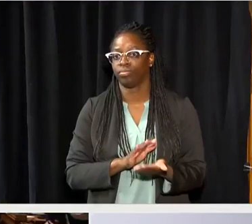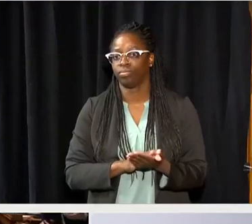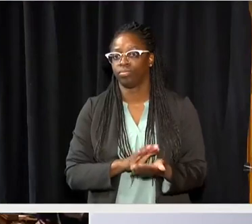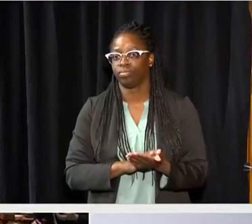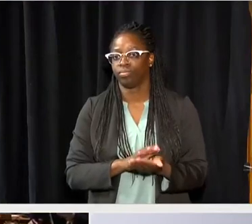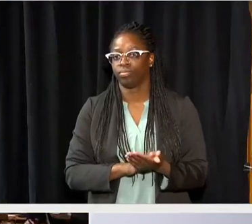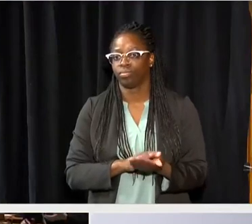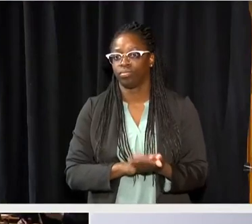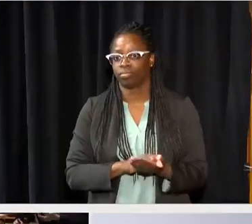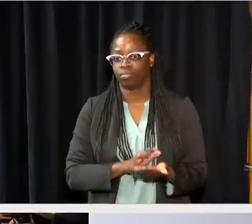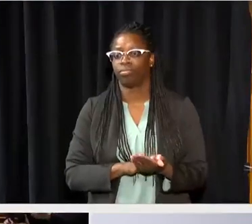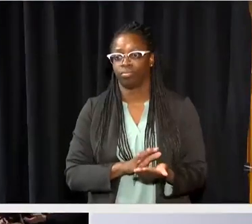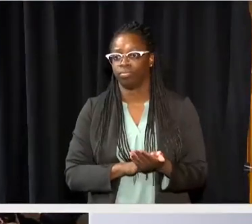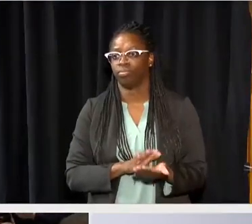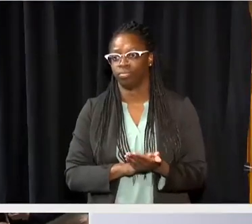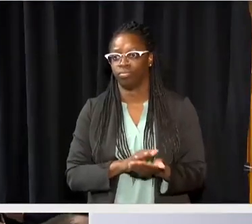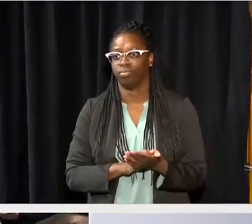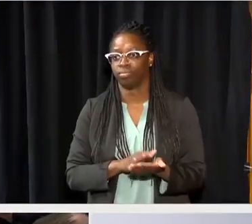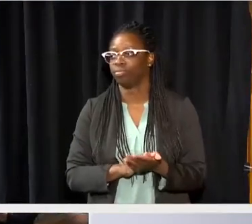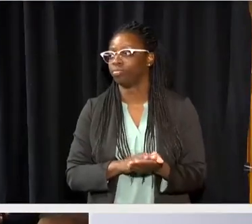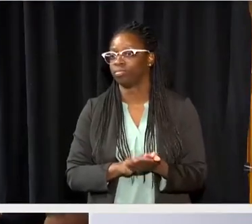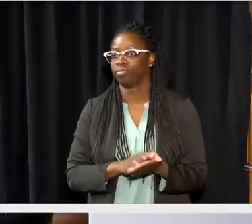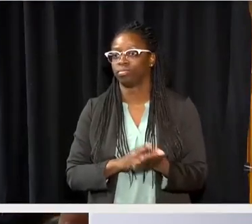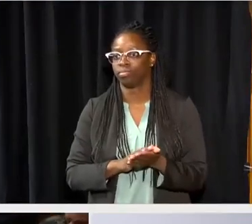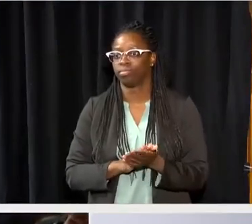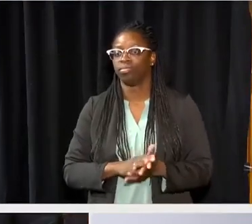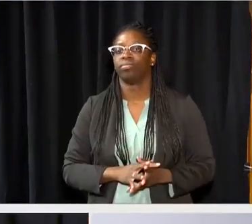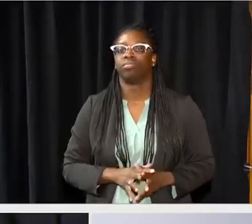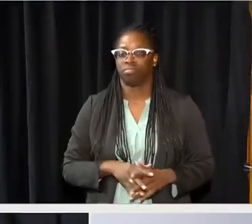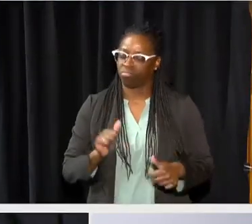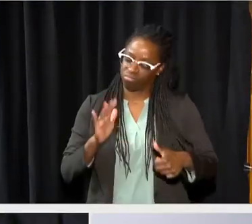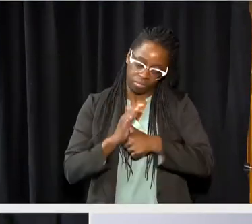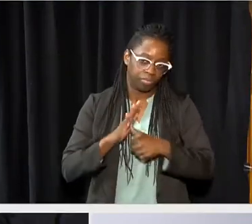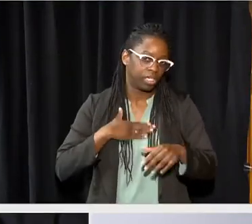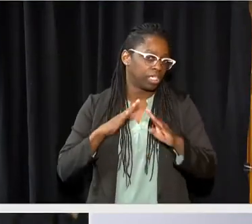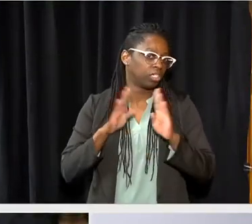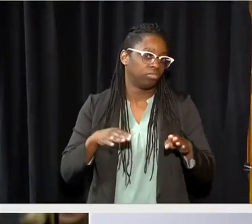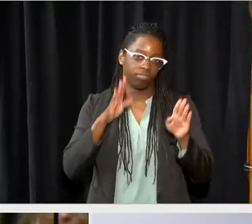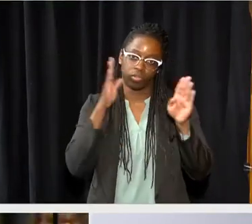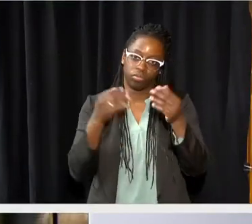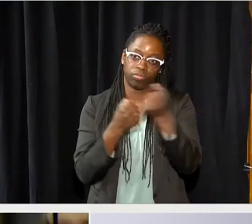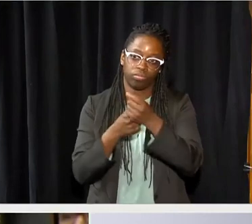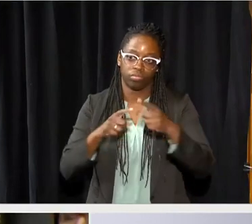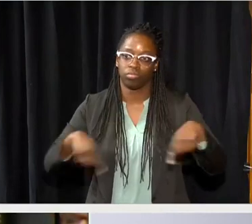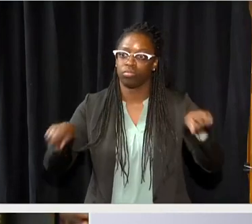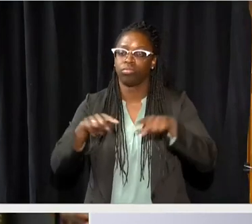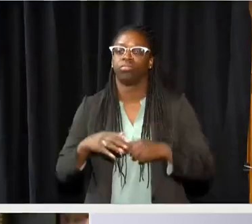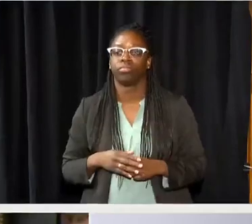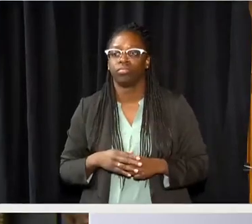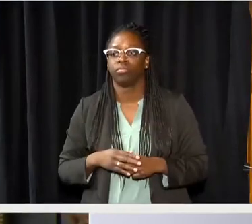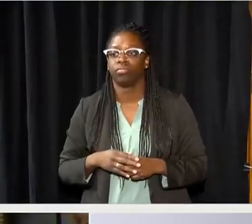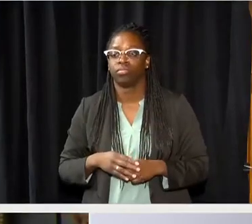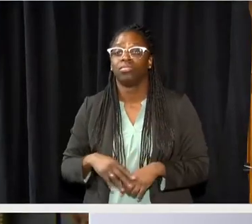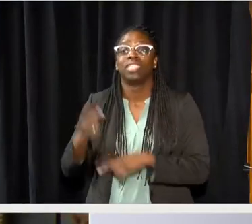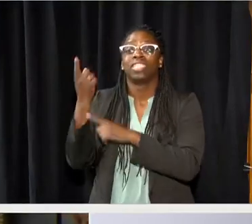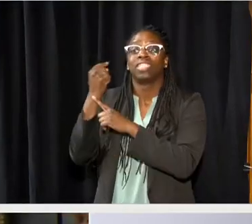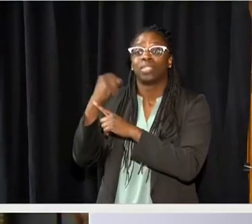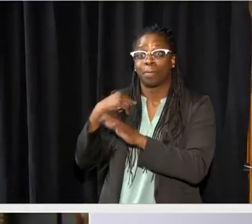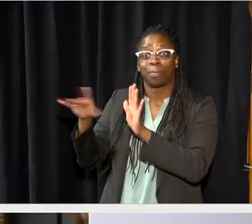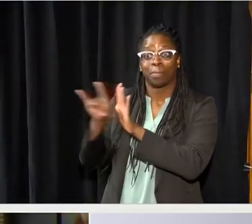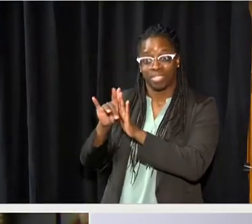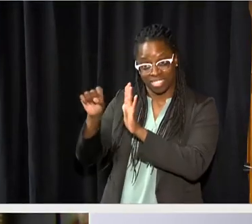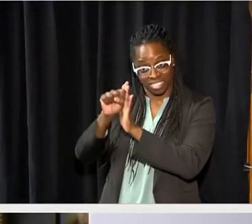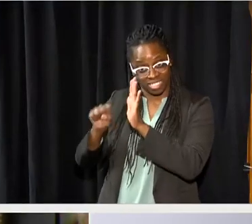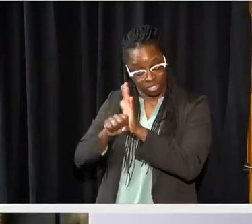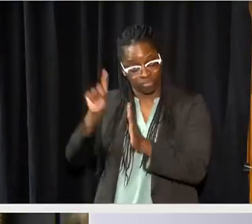That's why That's why last year we appointed our